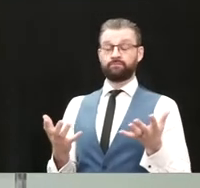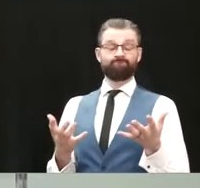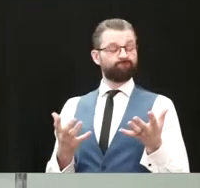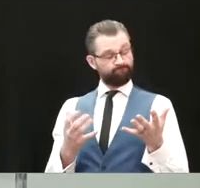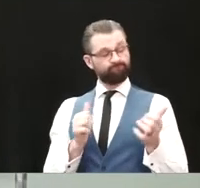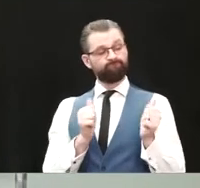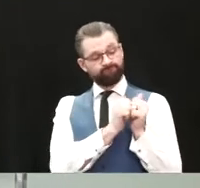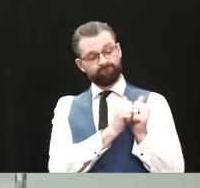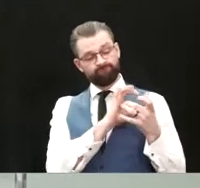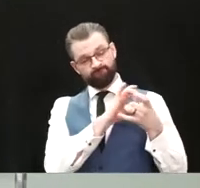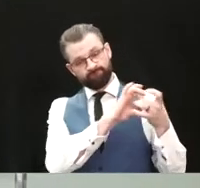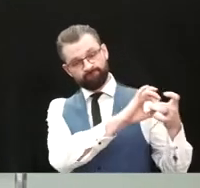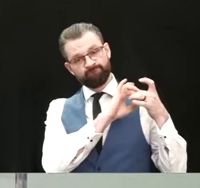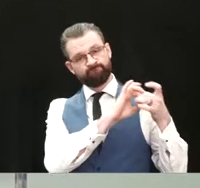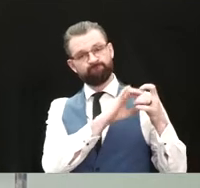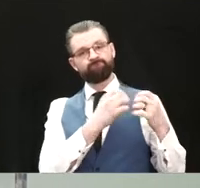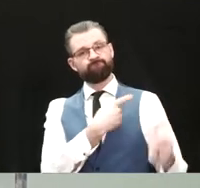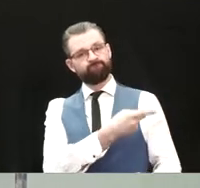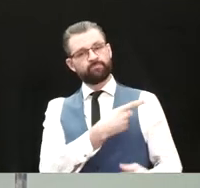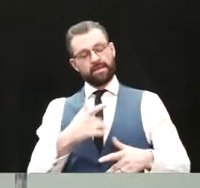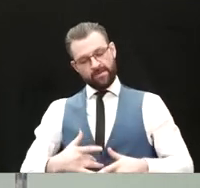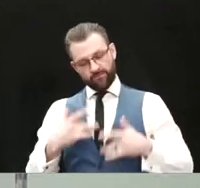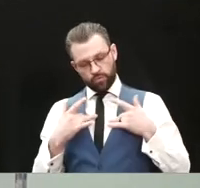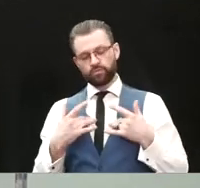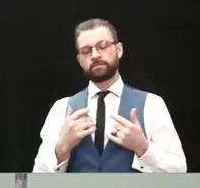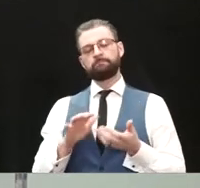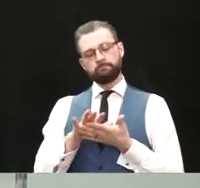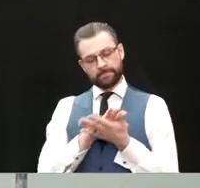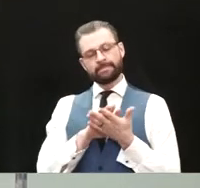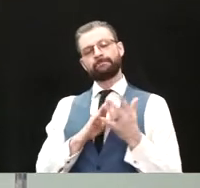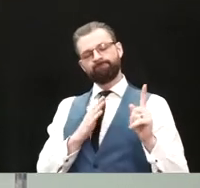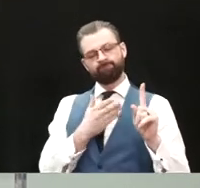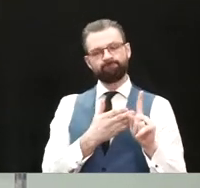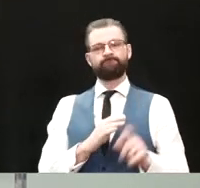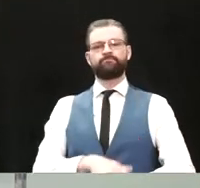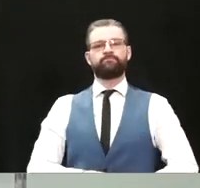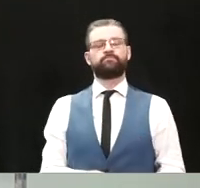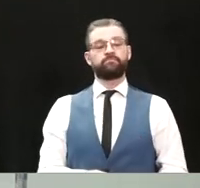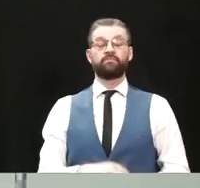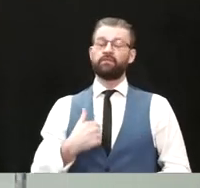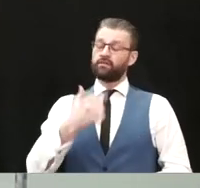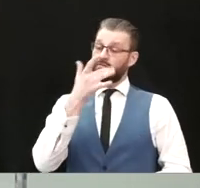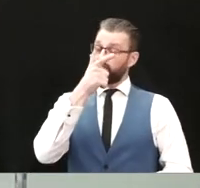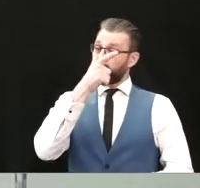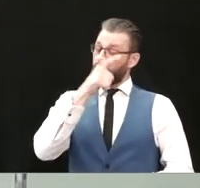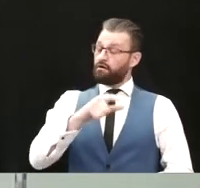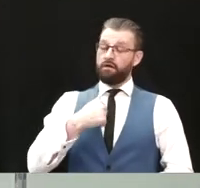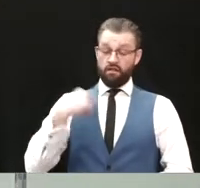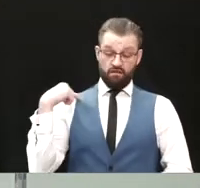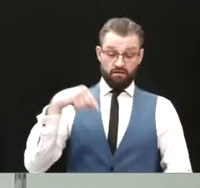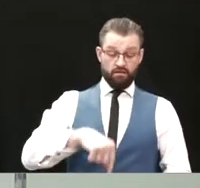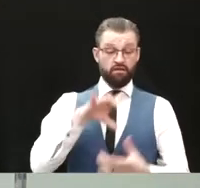more united in our views and sentiment. It's a privilege to take part in